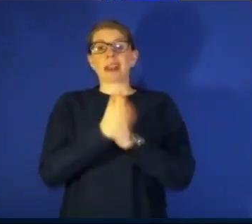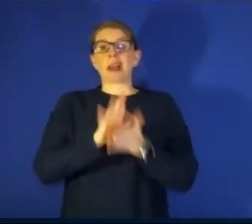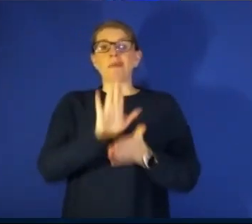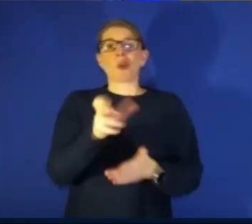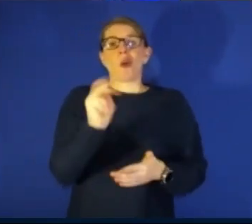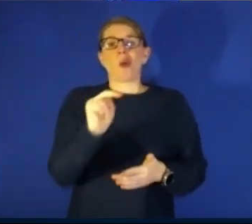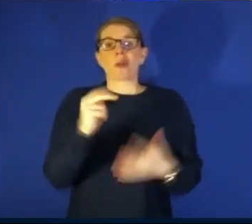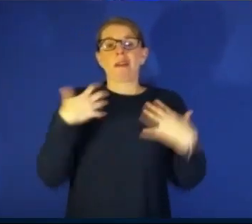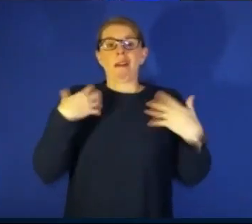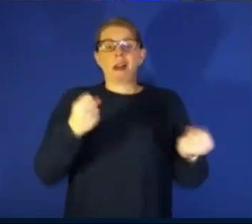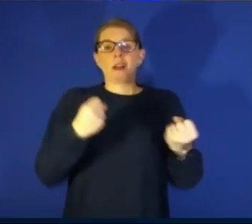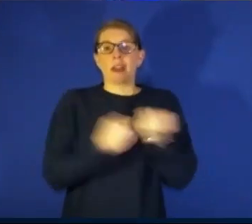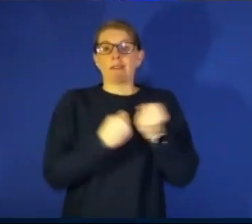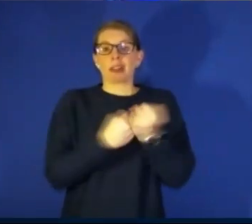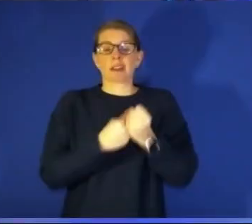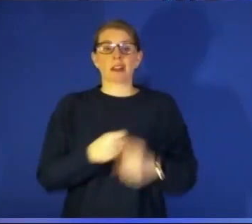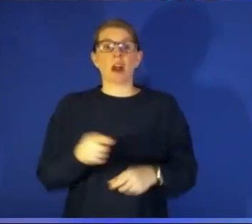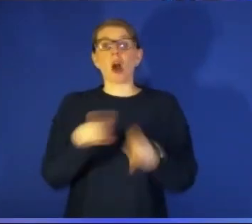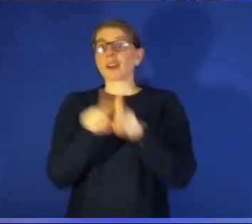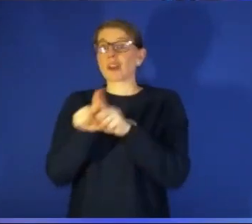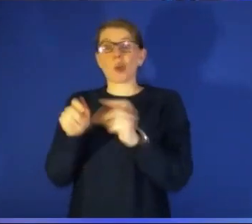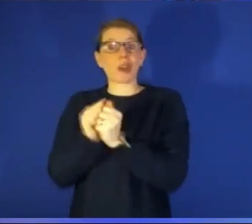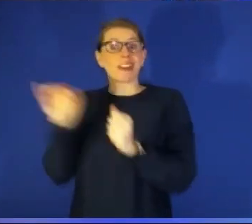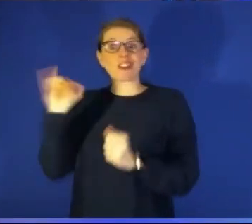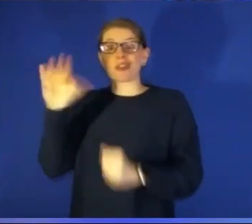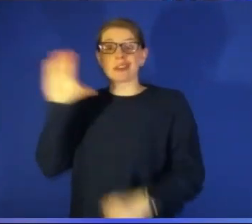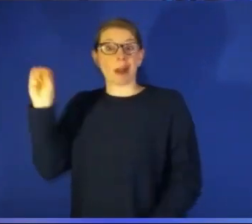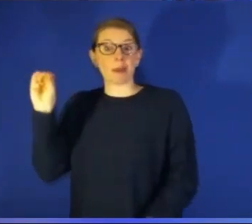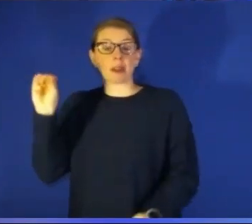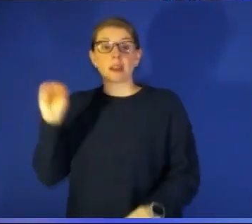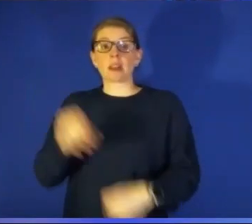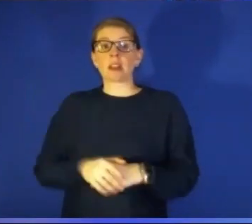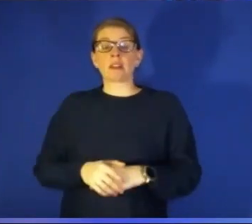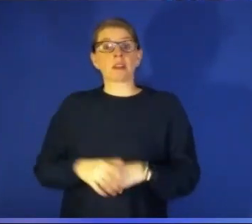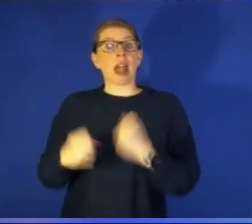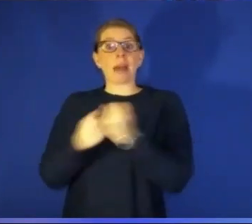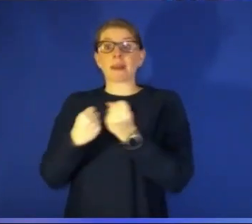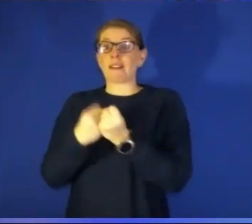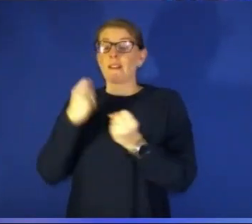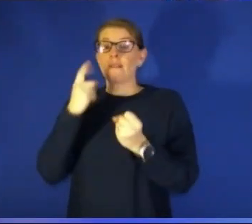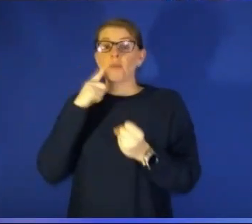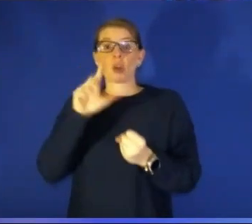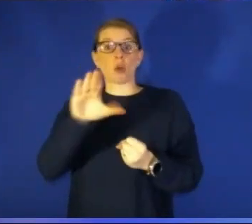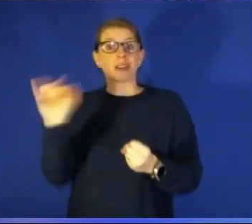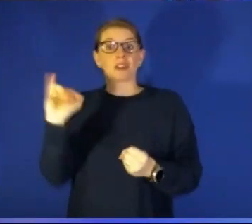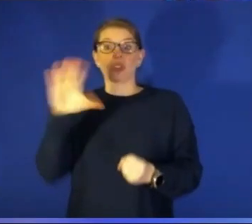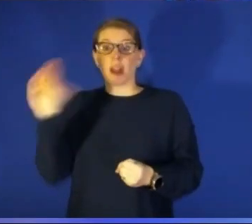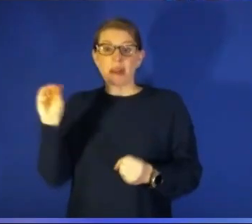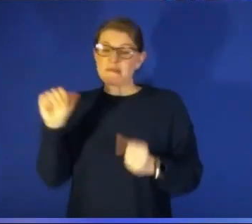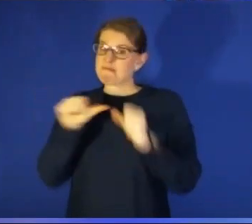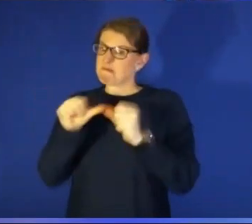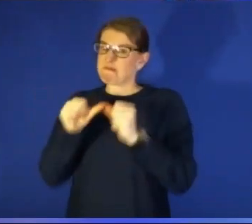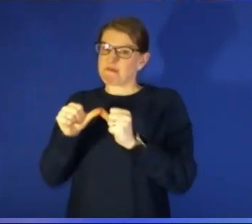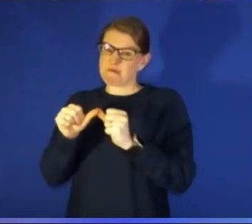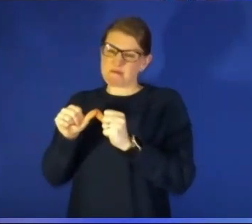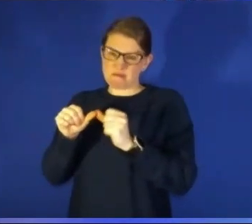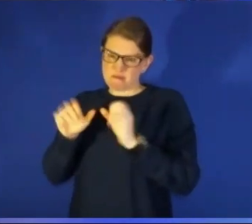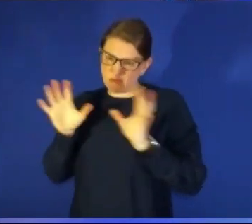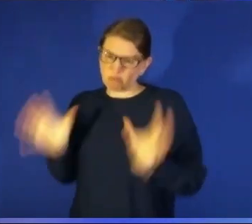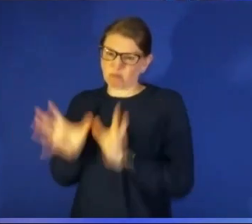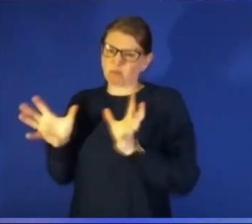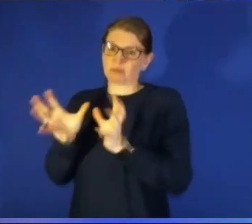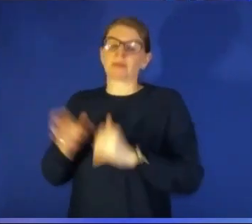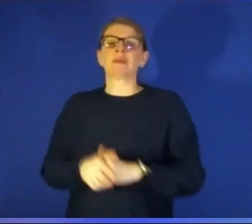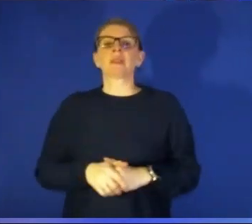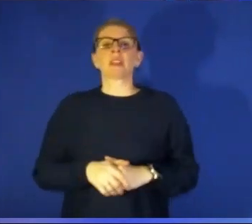insurance companies too. So for that one viewer's question, definitely be an advocate for your insurance company and keep pushing. Keep pushing. Absolutely. Love it. Really quick question though.